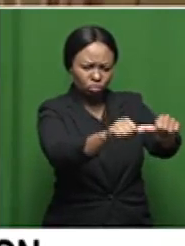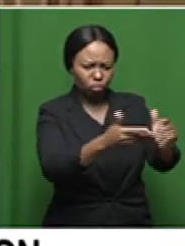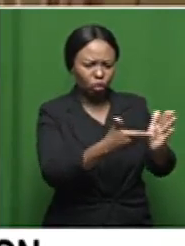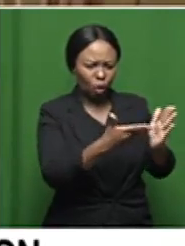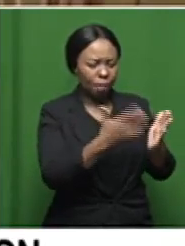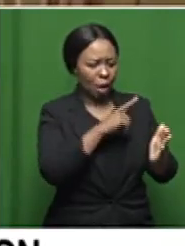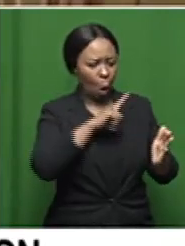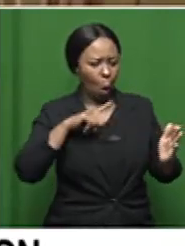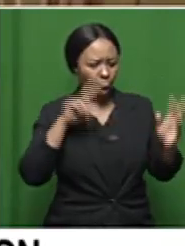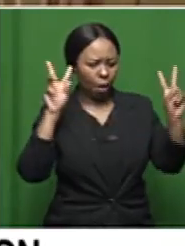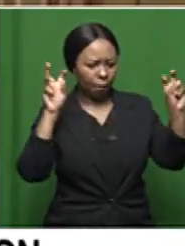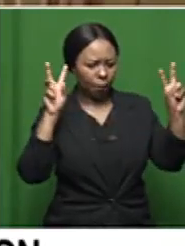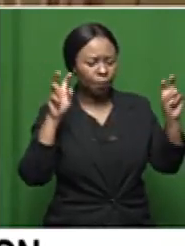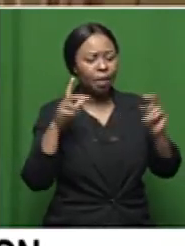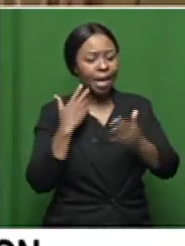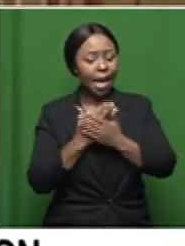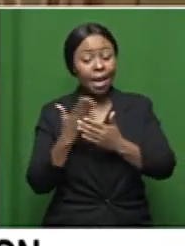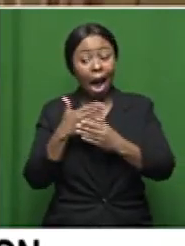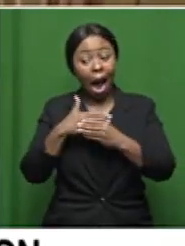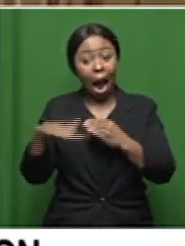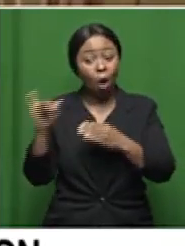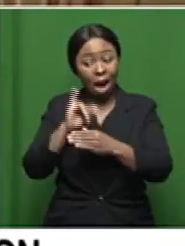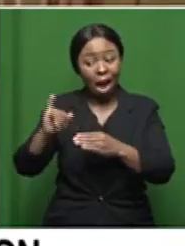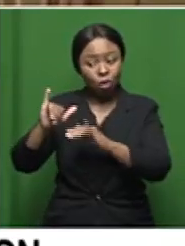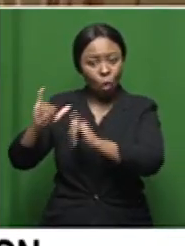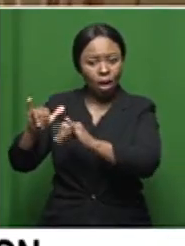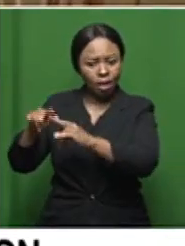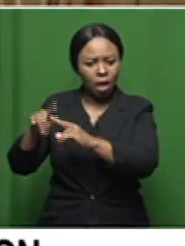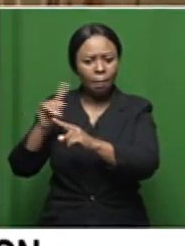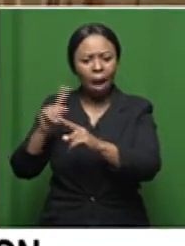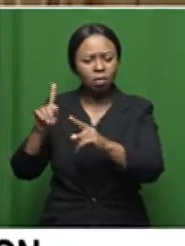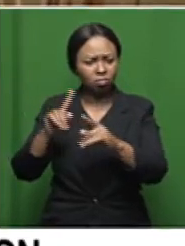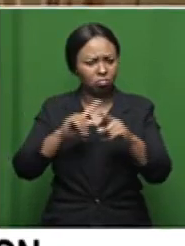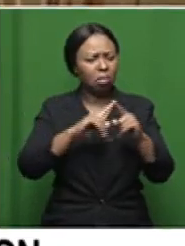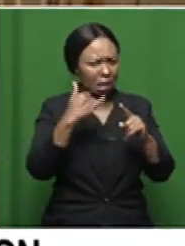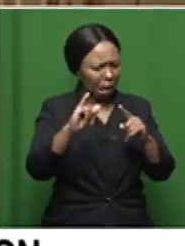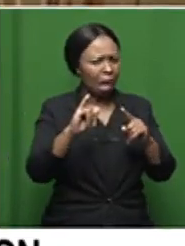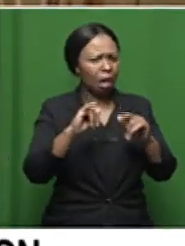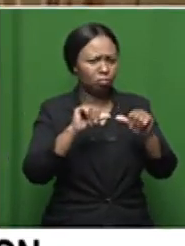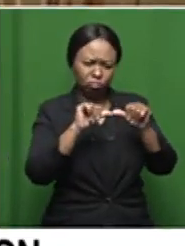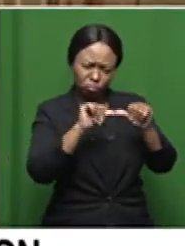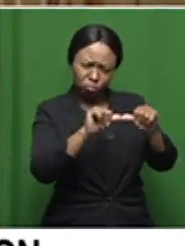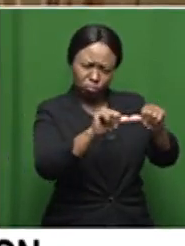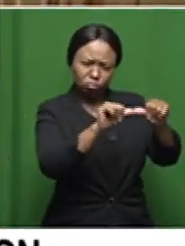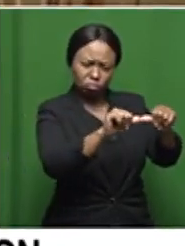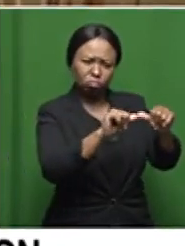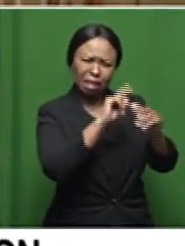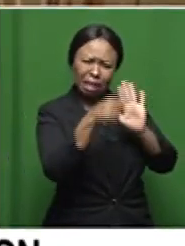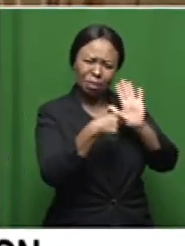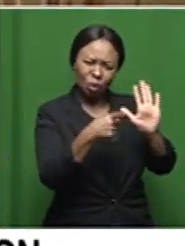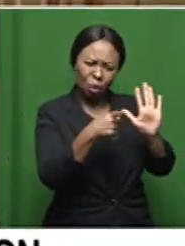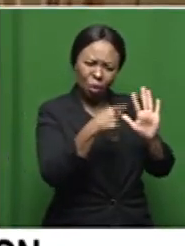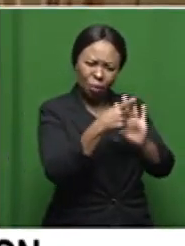better, you can come out of isolation, but you're still sick, you still have lingering symptoms. And the common ones